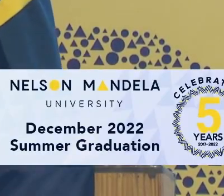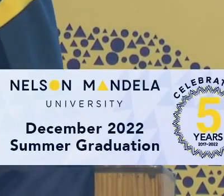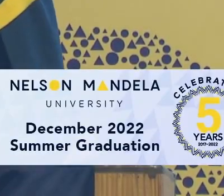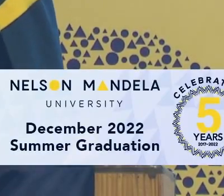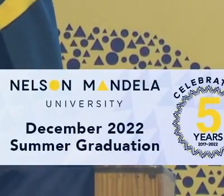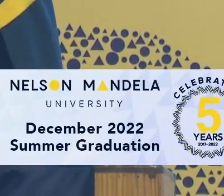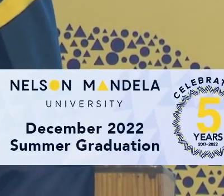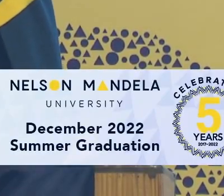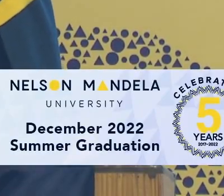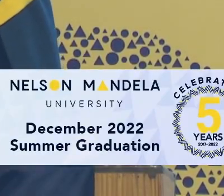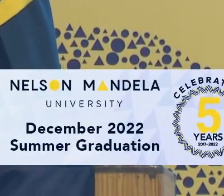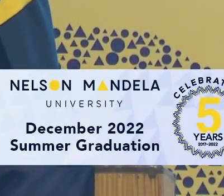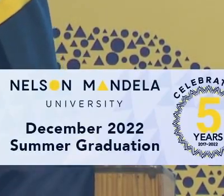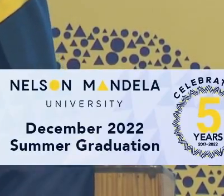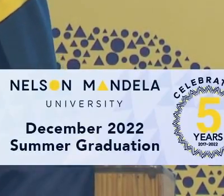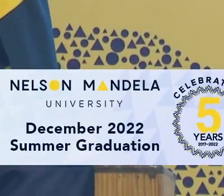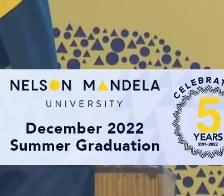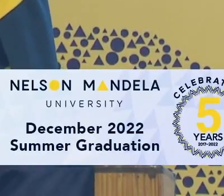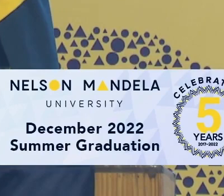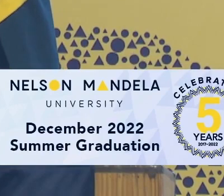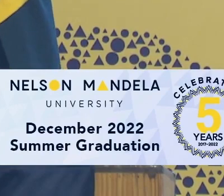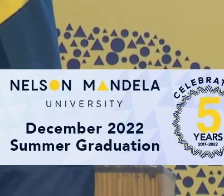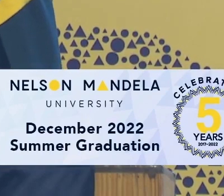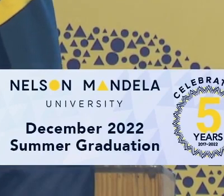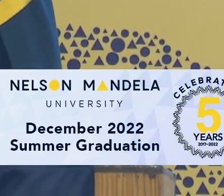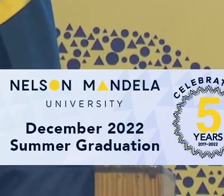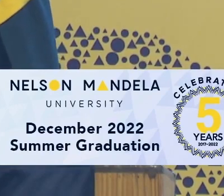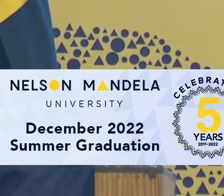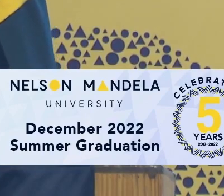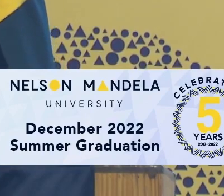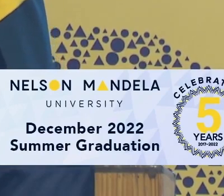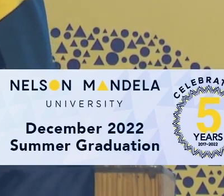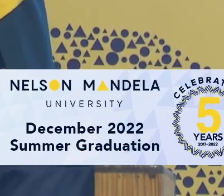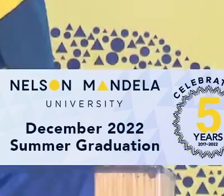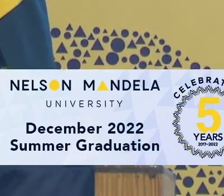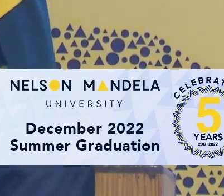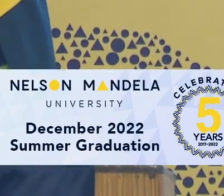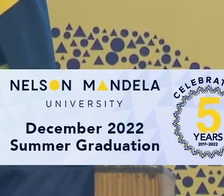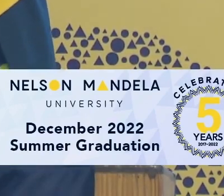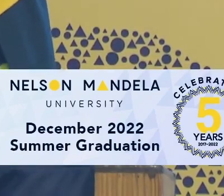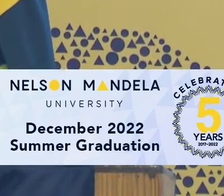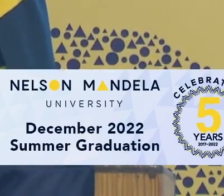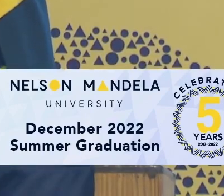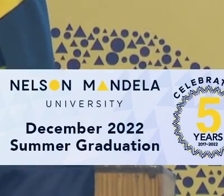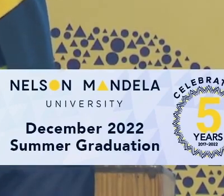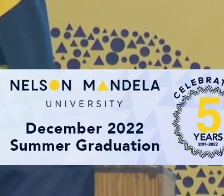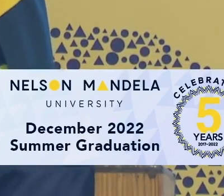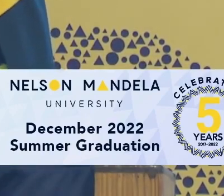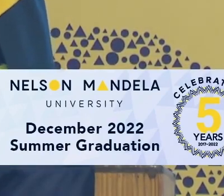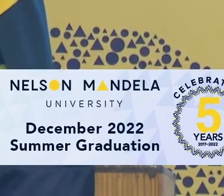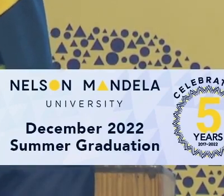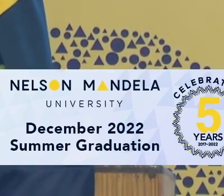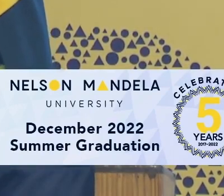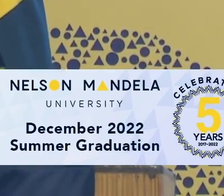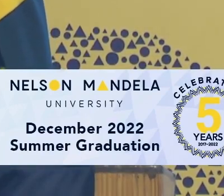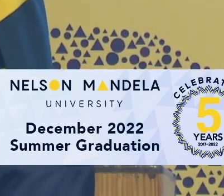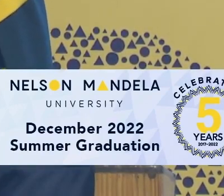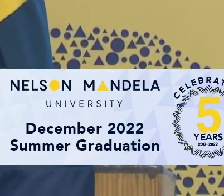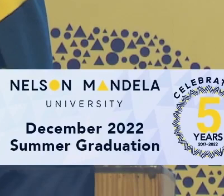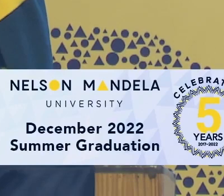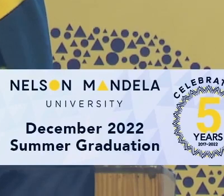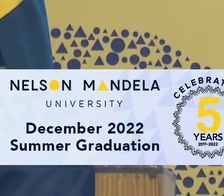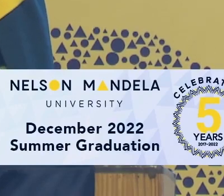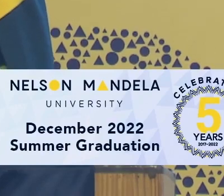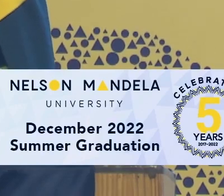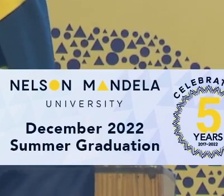Welcome to the summer graduation season of Nelson Mandela University. Today, we will be